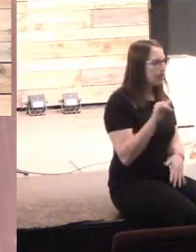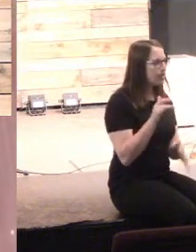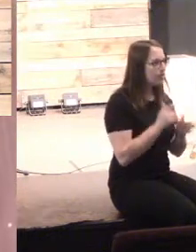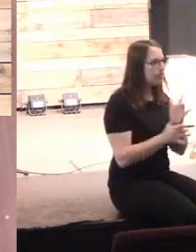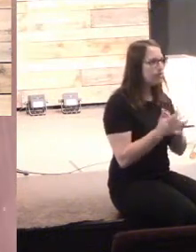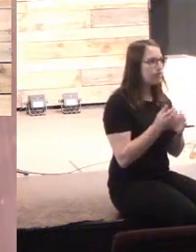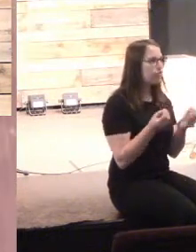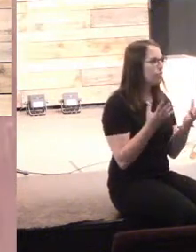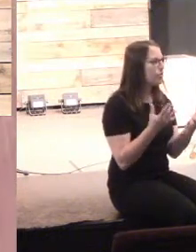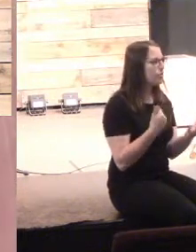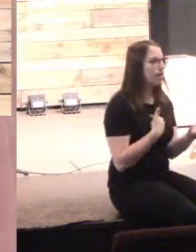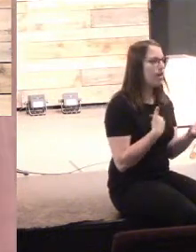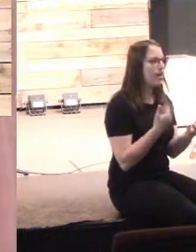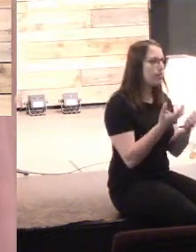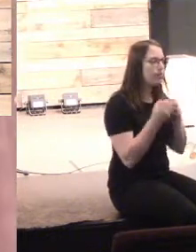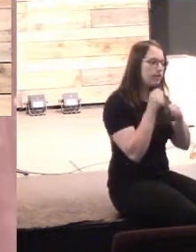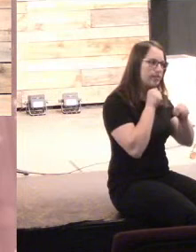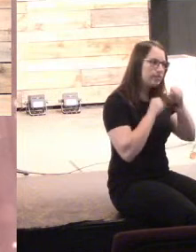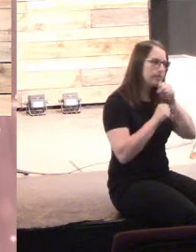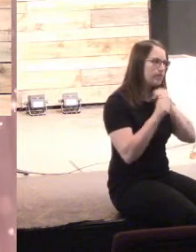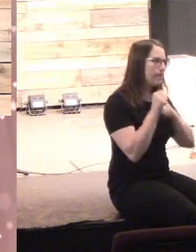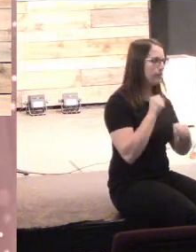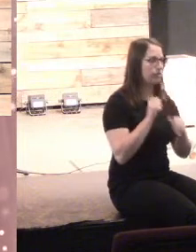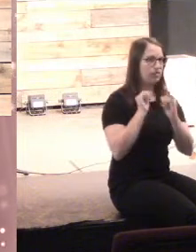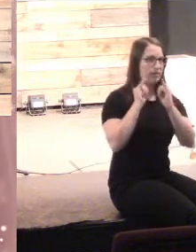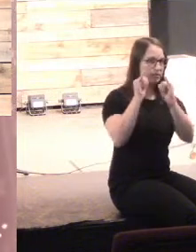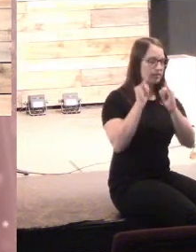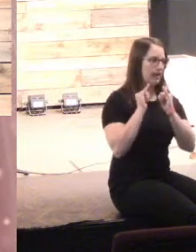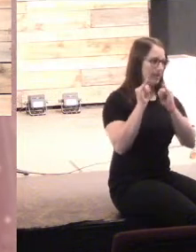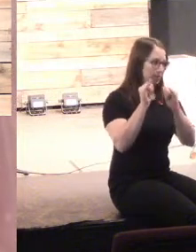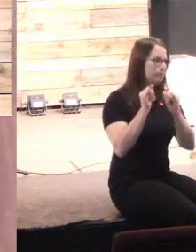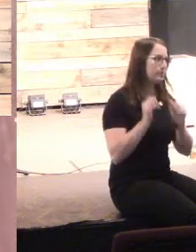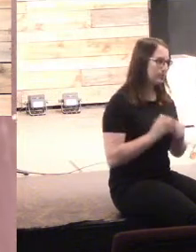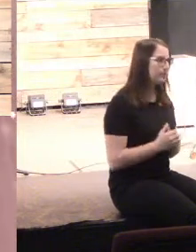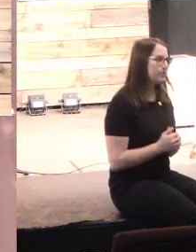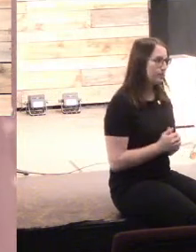to suffer like he suffered.